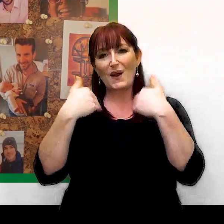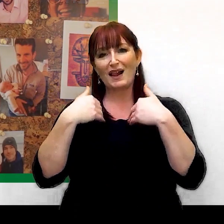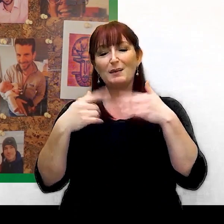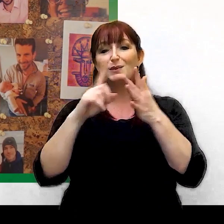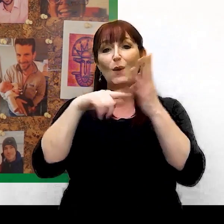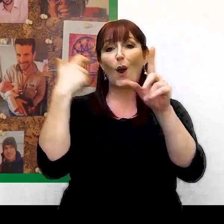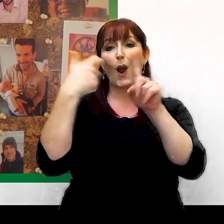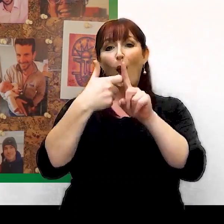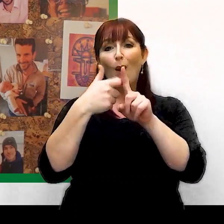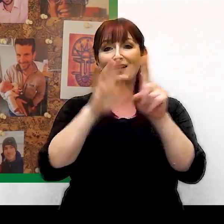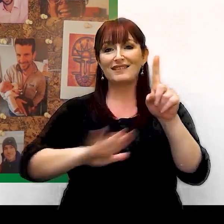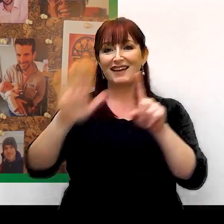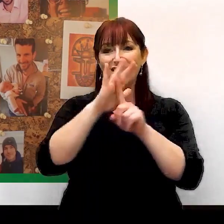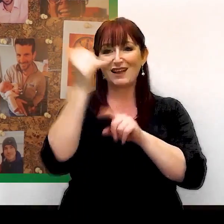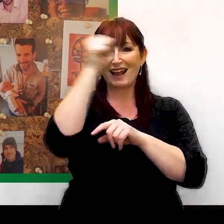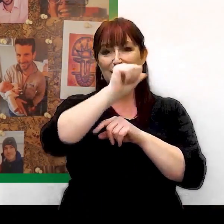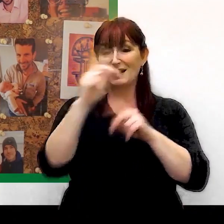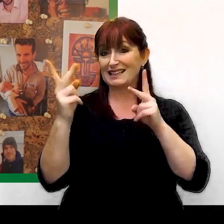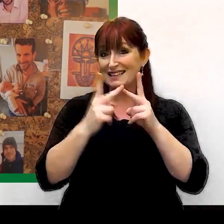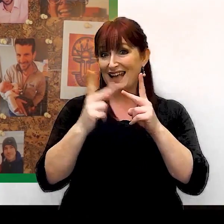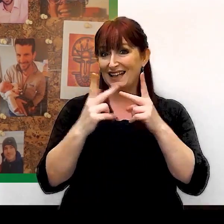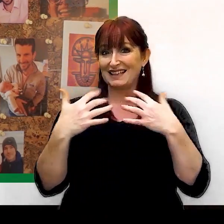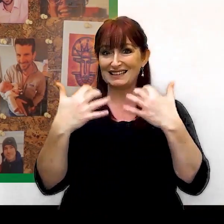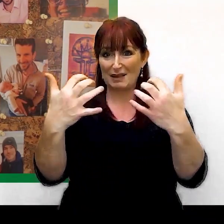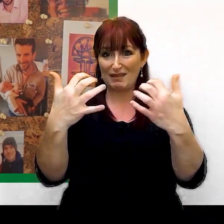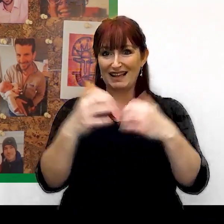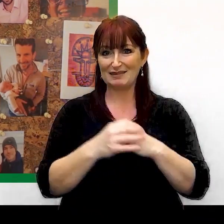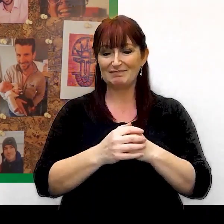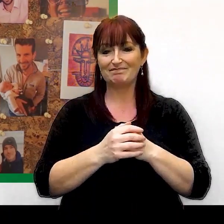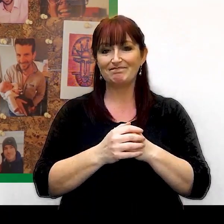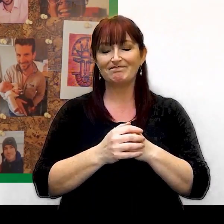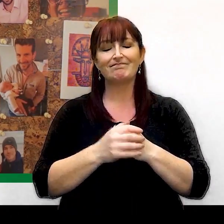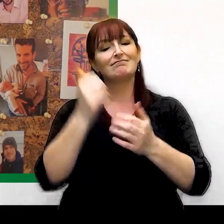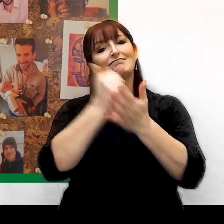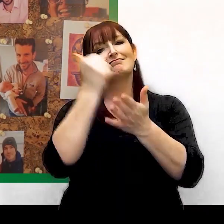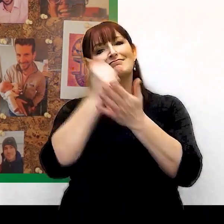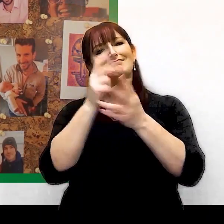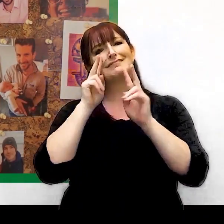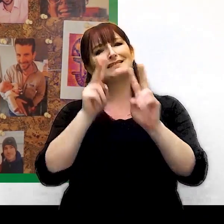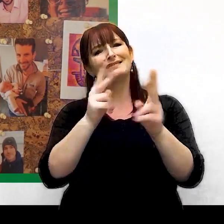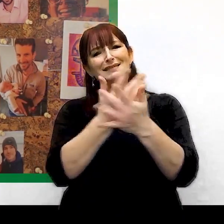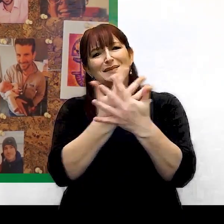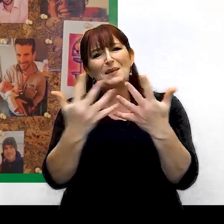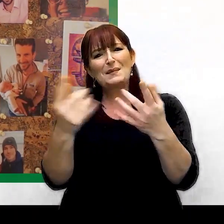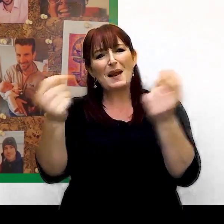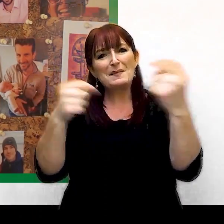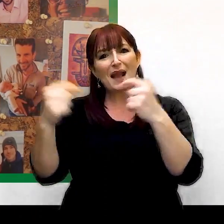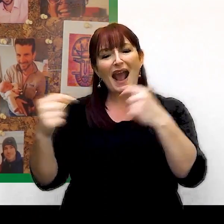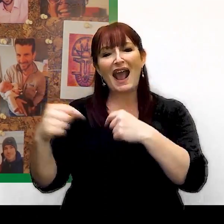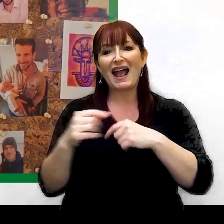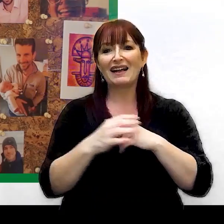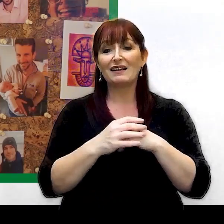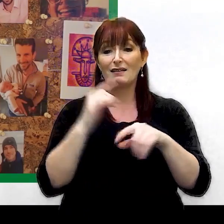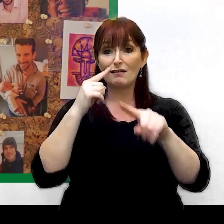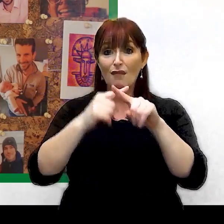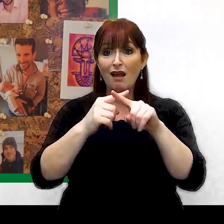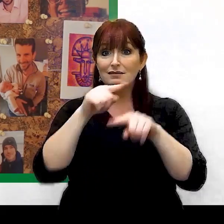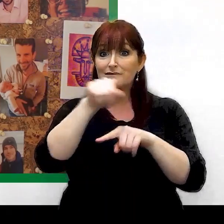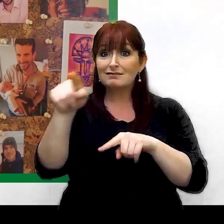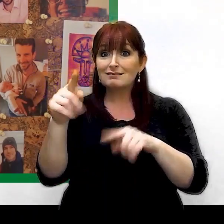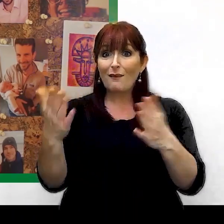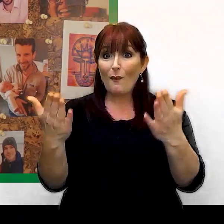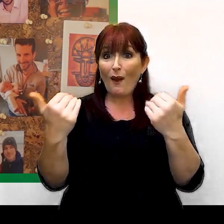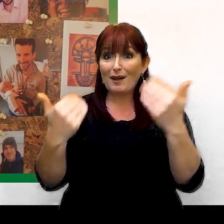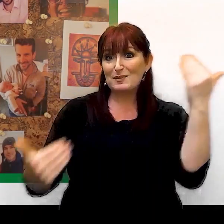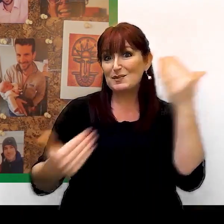Hello and welcome to Oak National Academy's second assembly. It is great to see so many of you back with us today, and a big